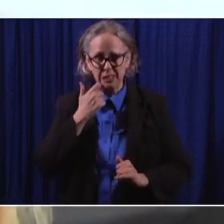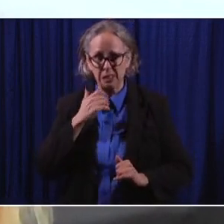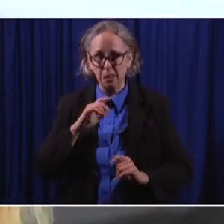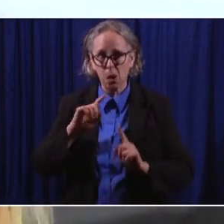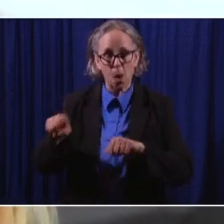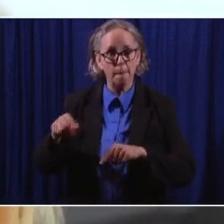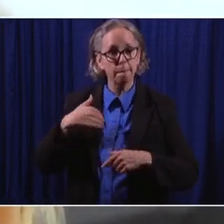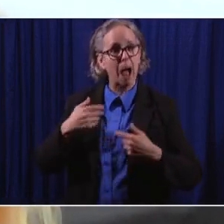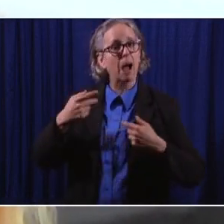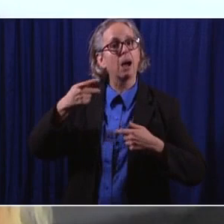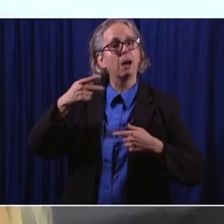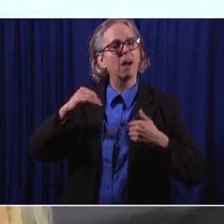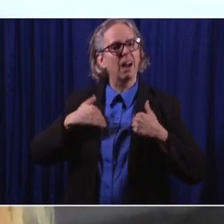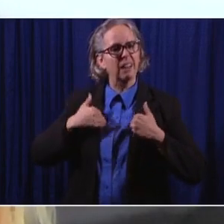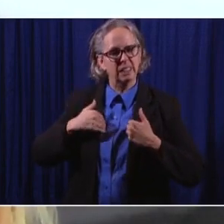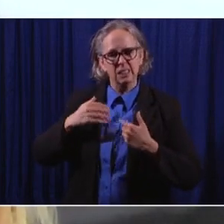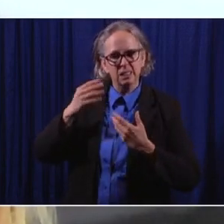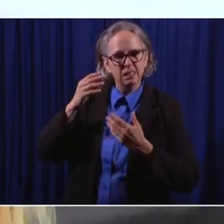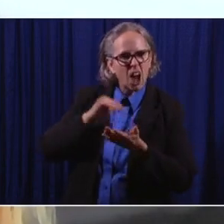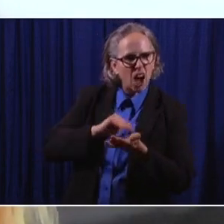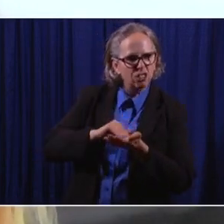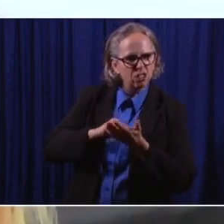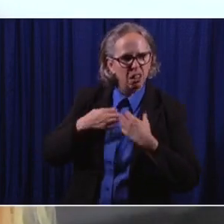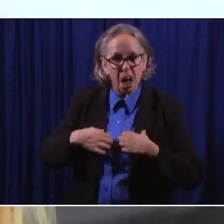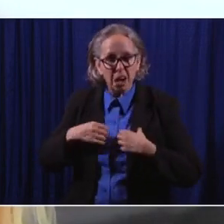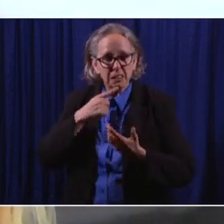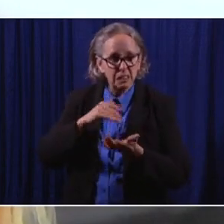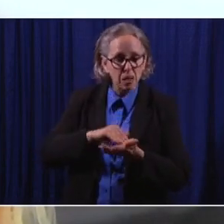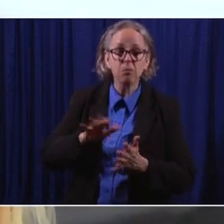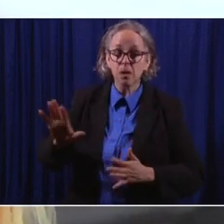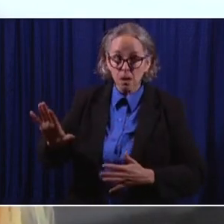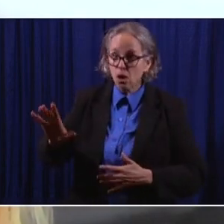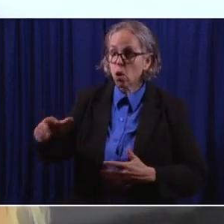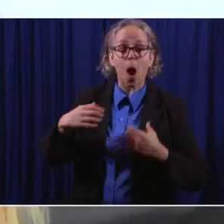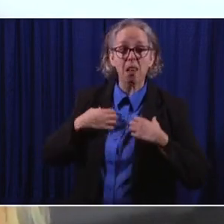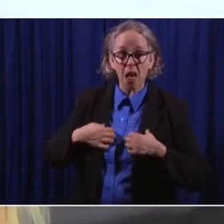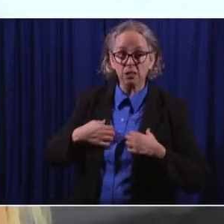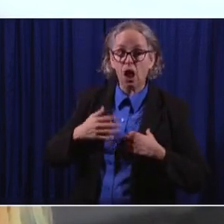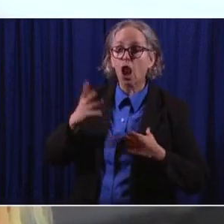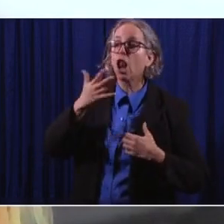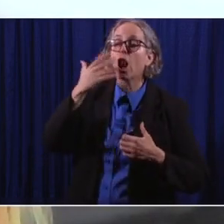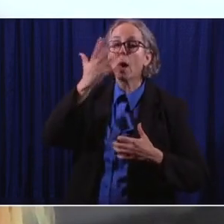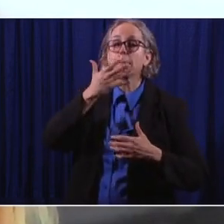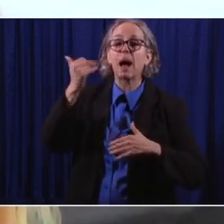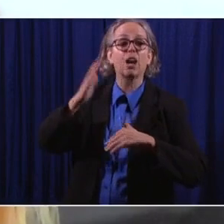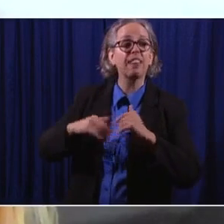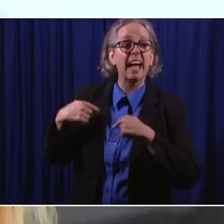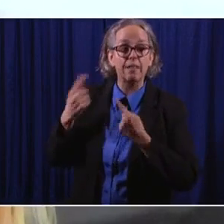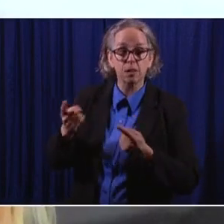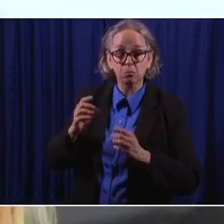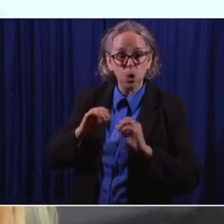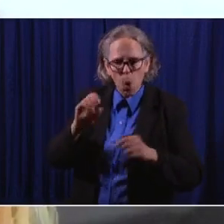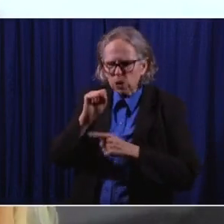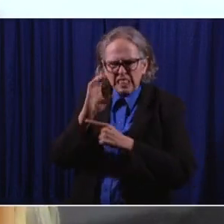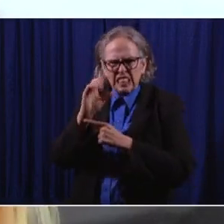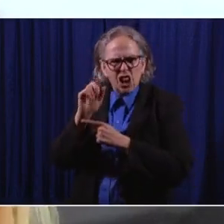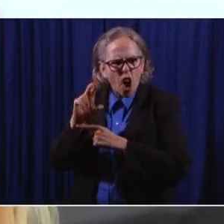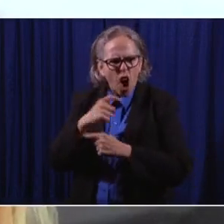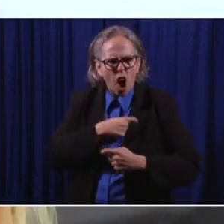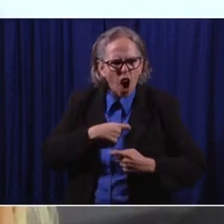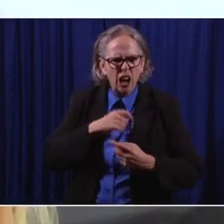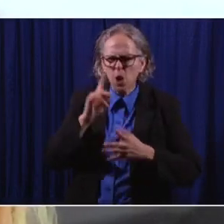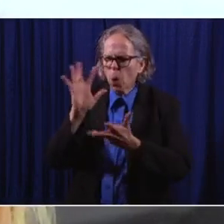doctor, who, in his words, said, my lungs look better than ever. No scarring, no damage. Very pleased with